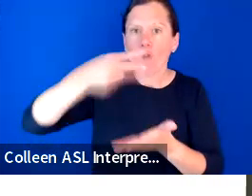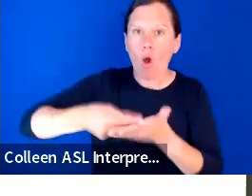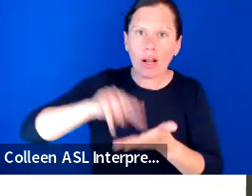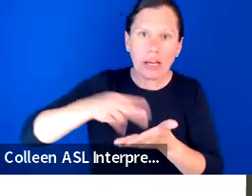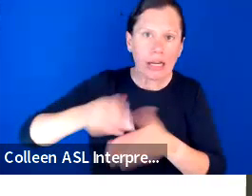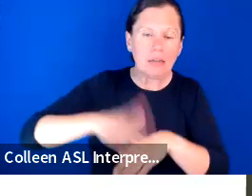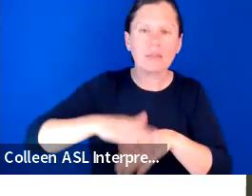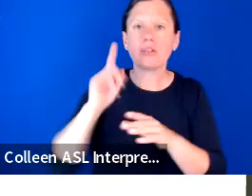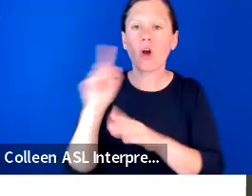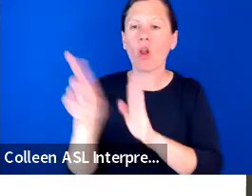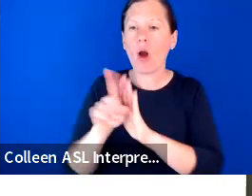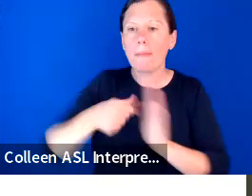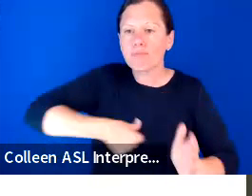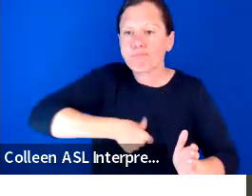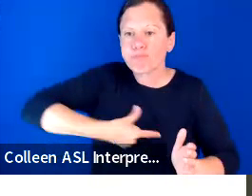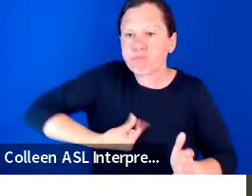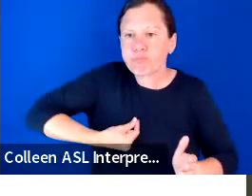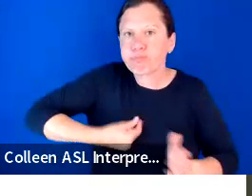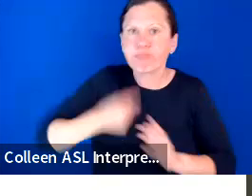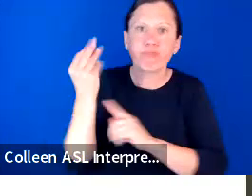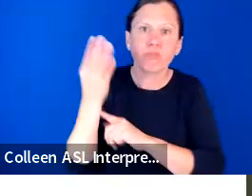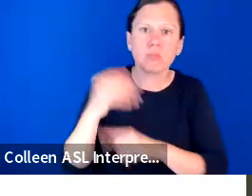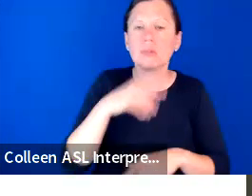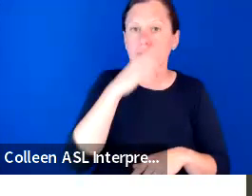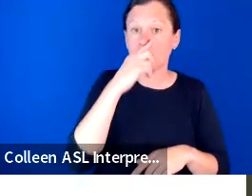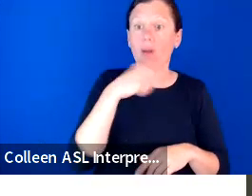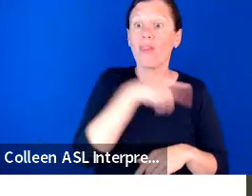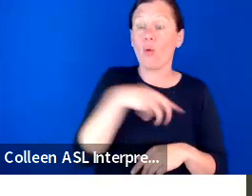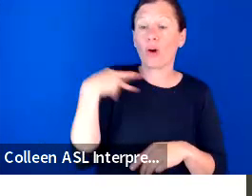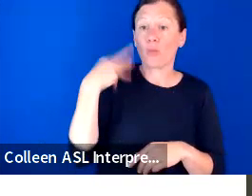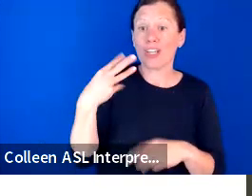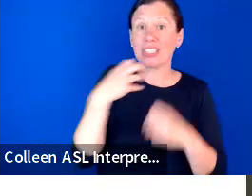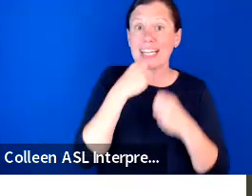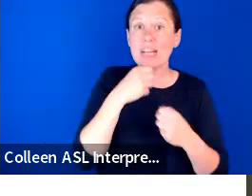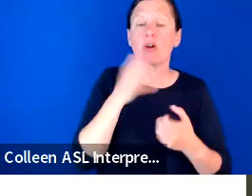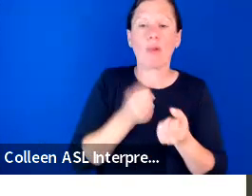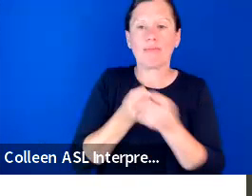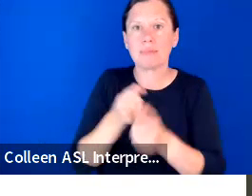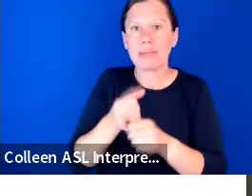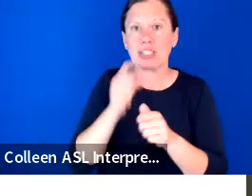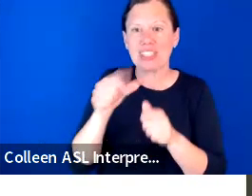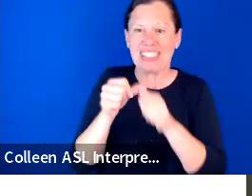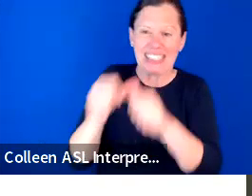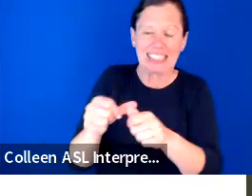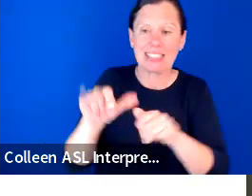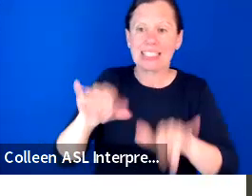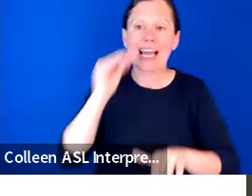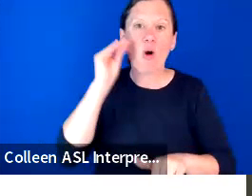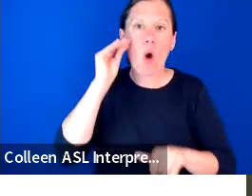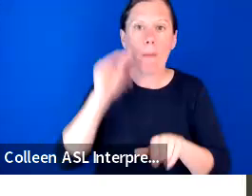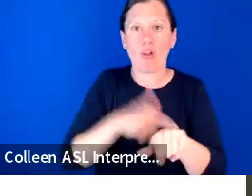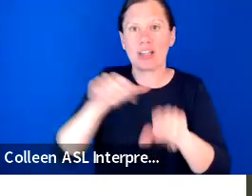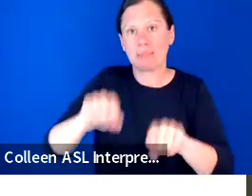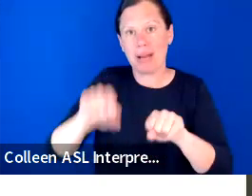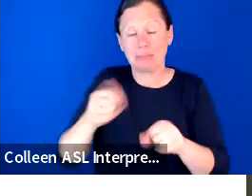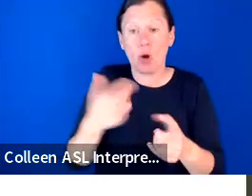WACARES is designed to help people age in place in their homes for as long as possible. And that's what almost all of us want to do, and what most of us are able to do